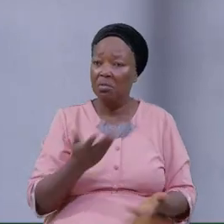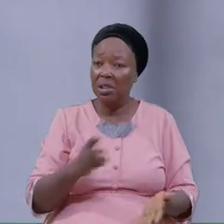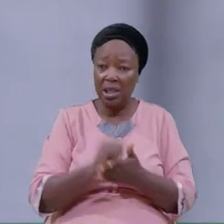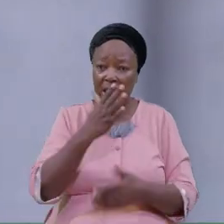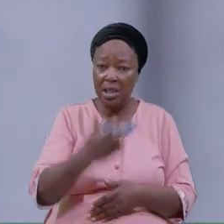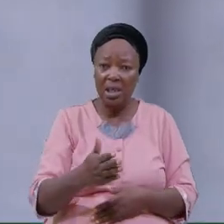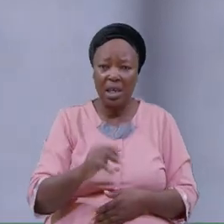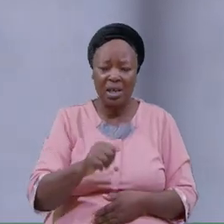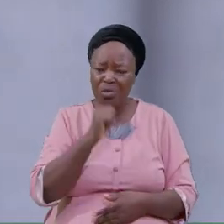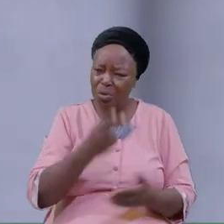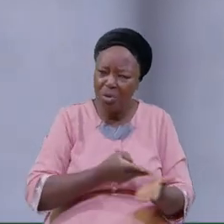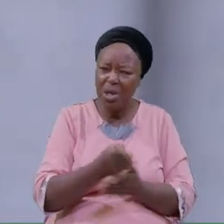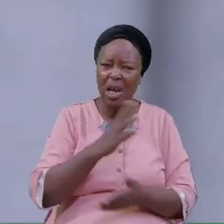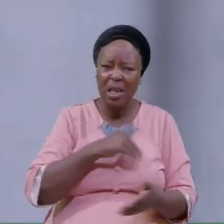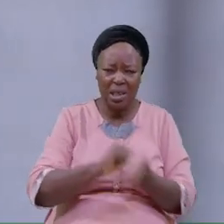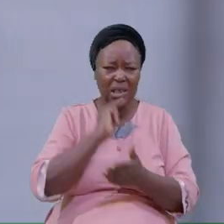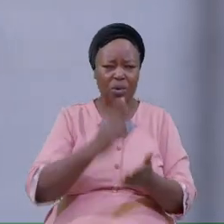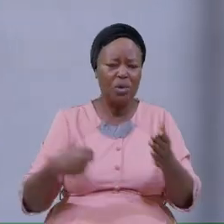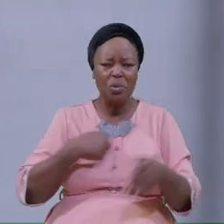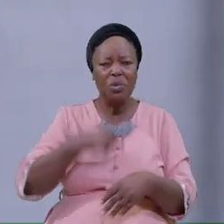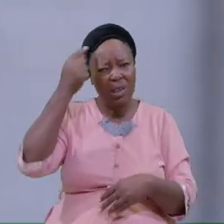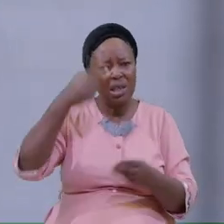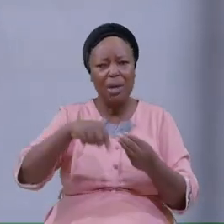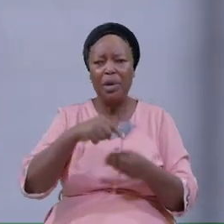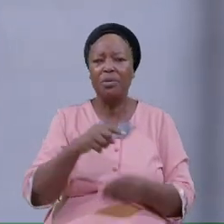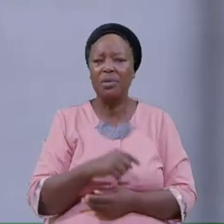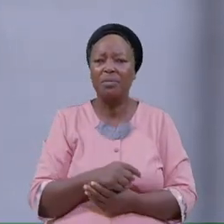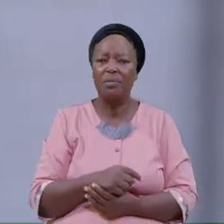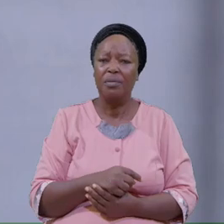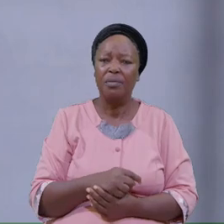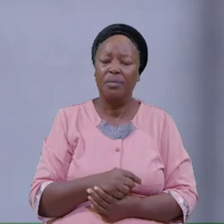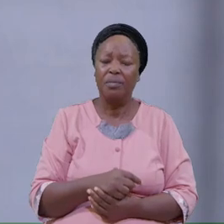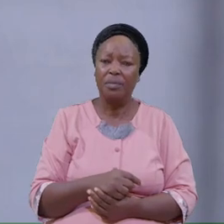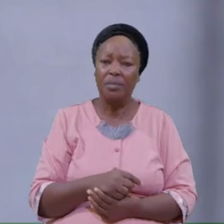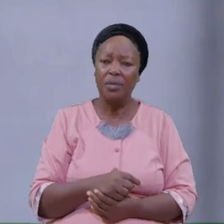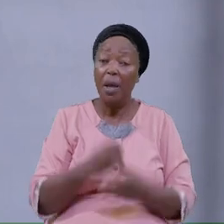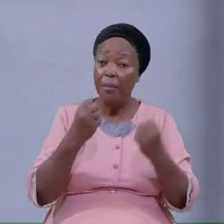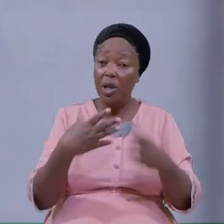are thinking about. Mais tout ce que nous voyons là-bas, les scènes, les théâtres, ce many n'est of pas the things vertueux, are